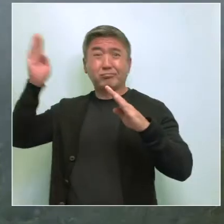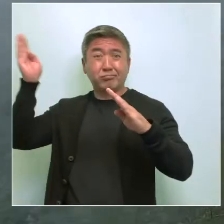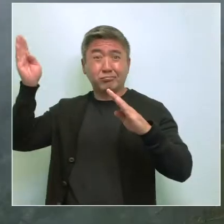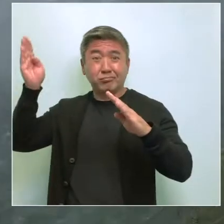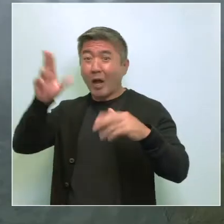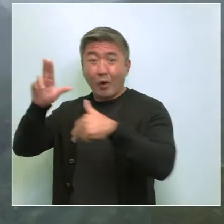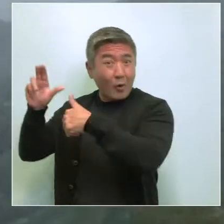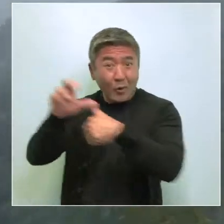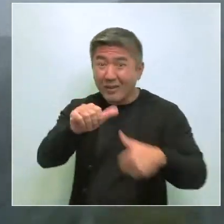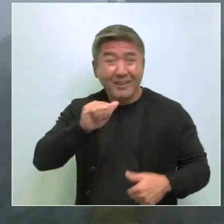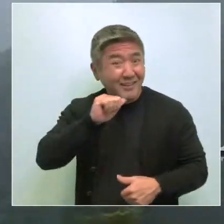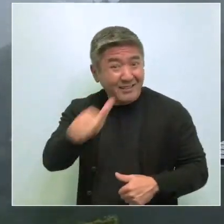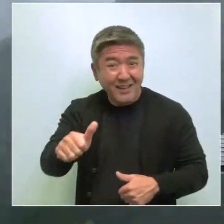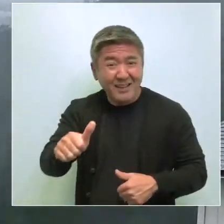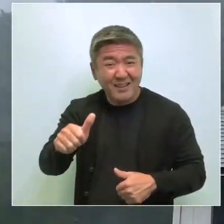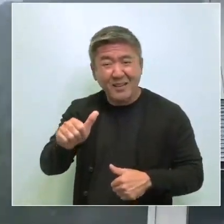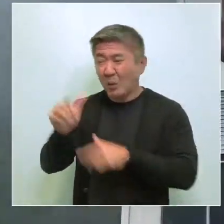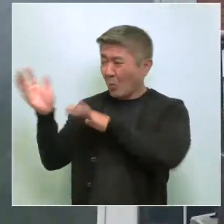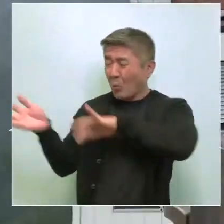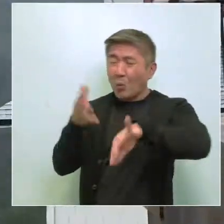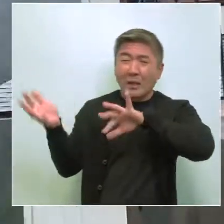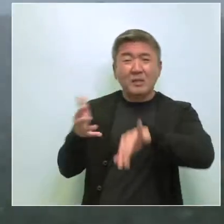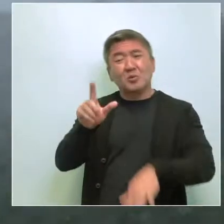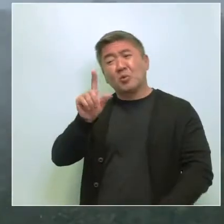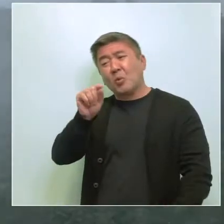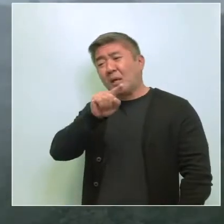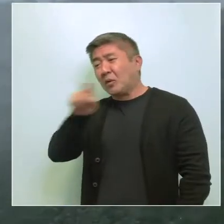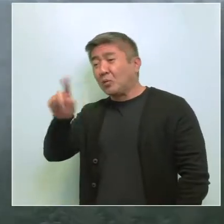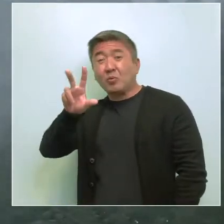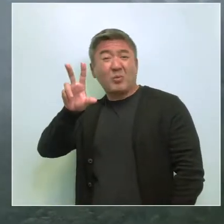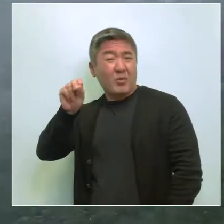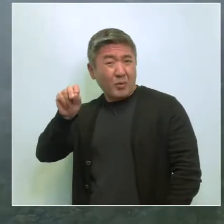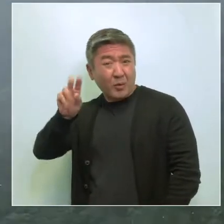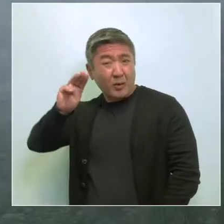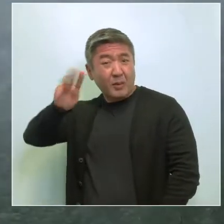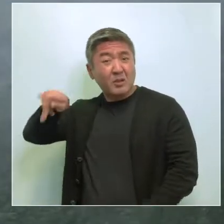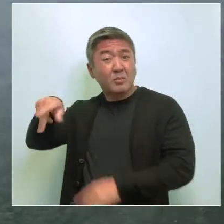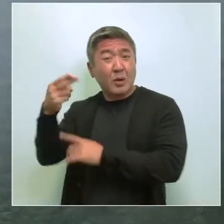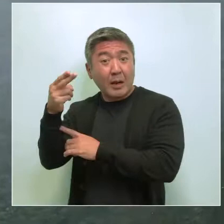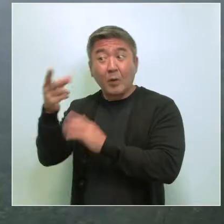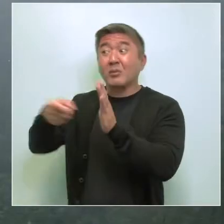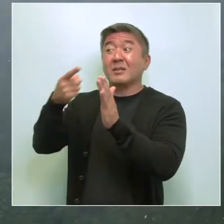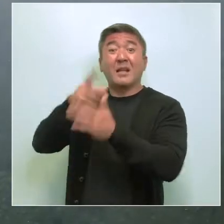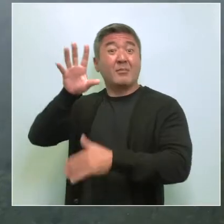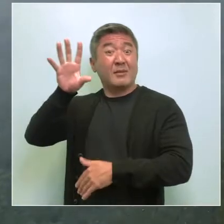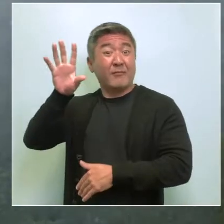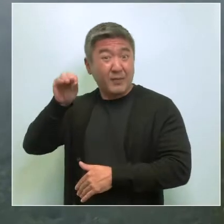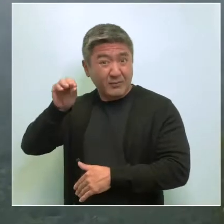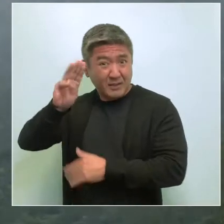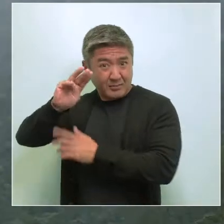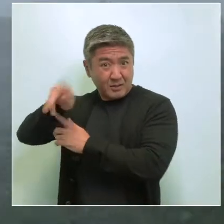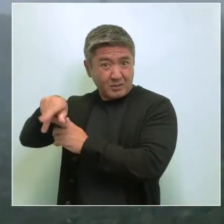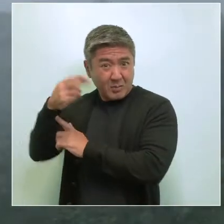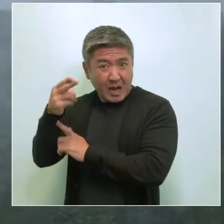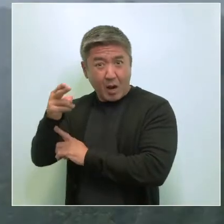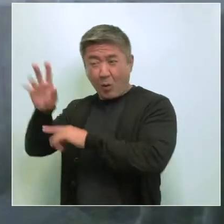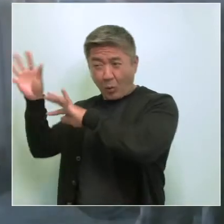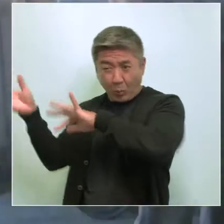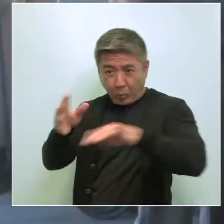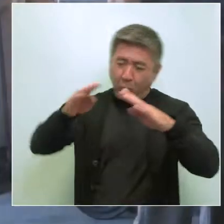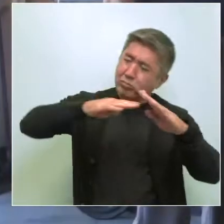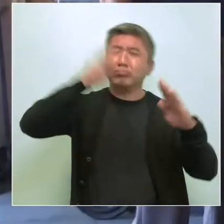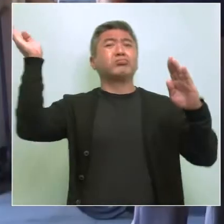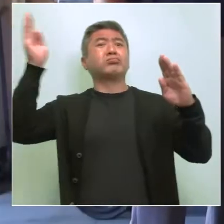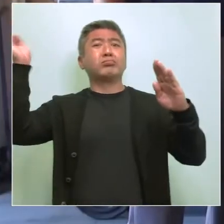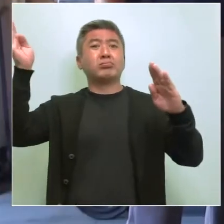hurricane. The winds were 20 to 30 miles per hour, but there were gusts up to 50 miles per hour, which simulated a weak hurricane.